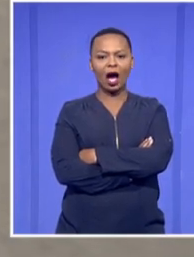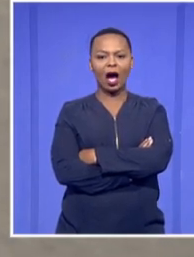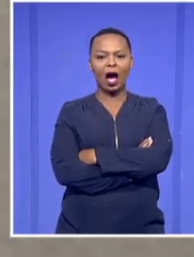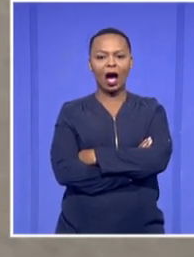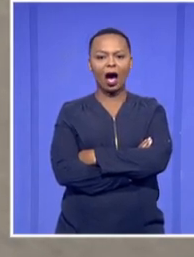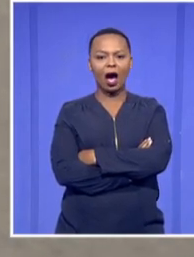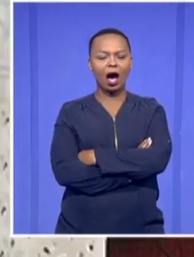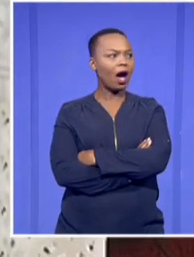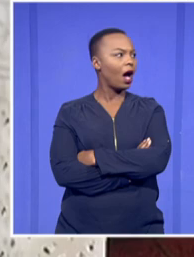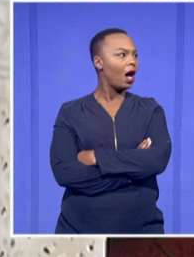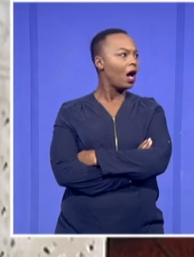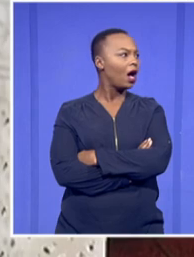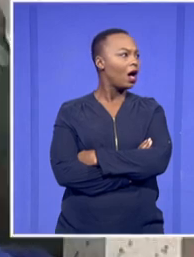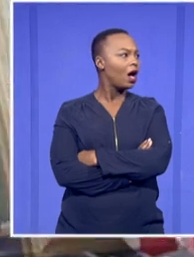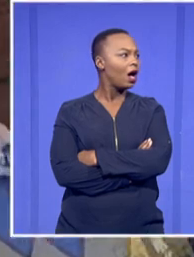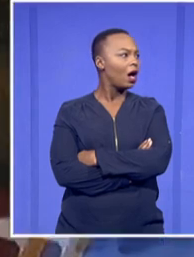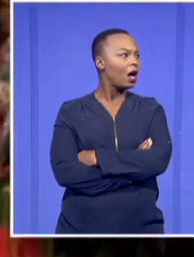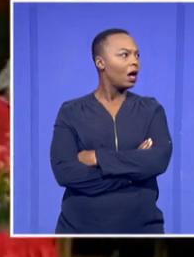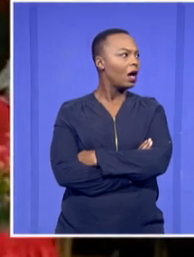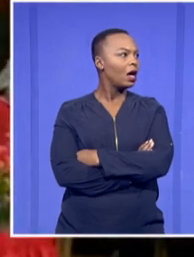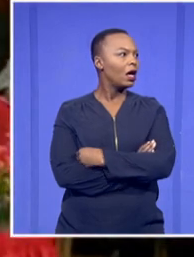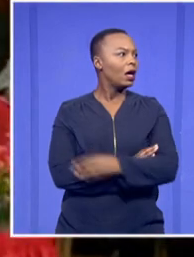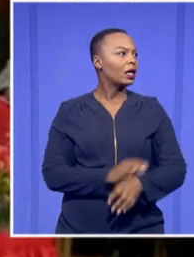court today.